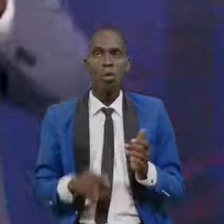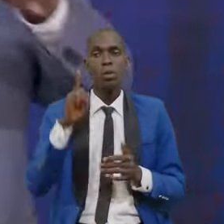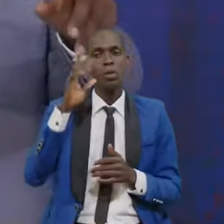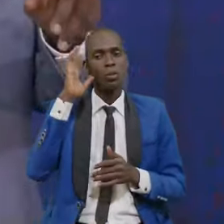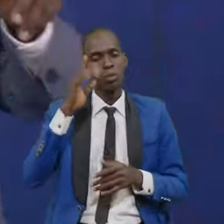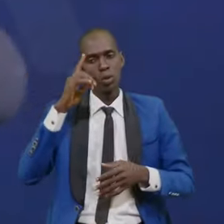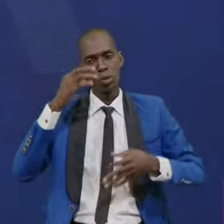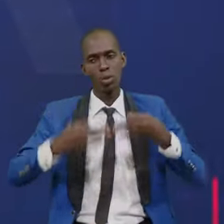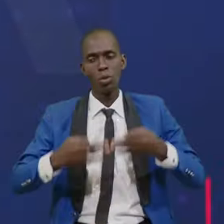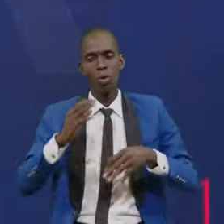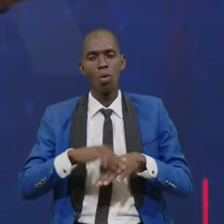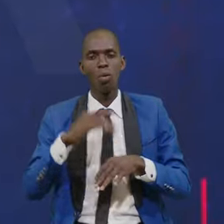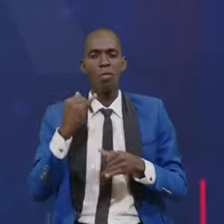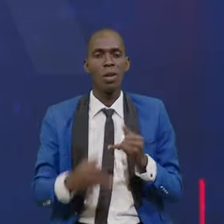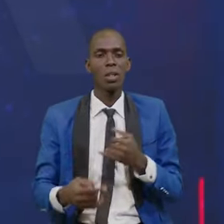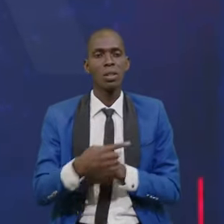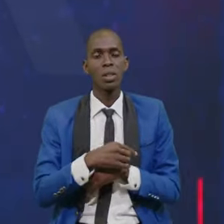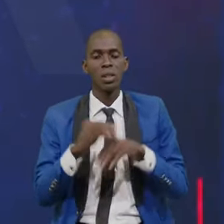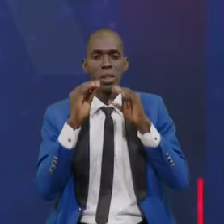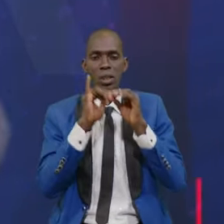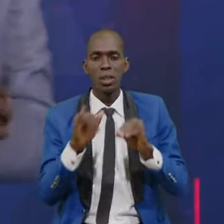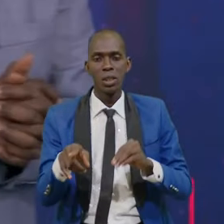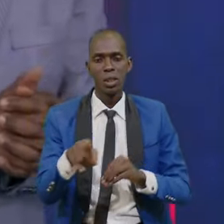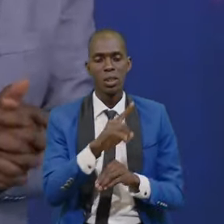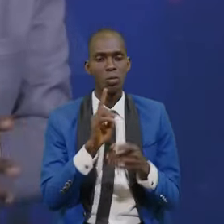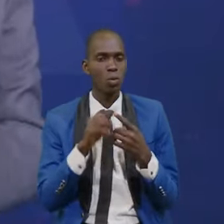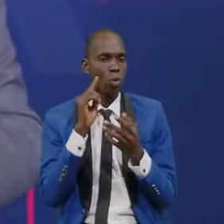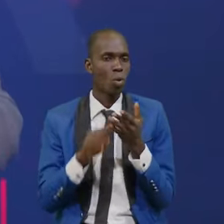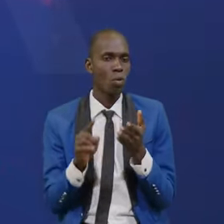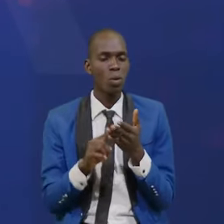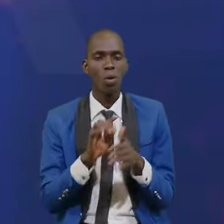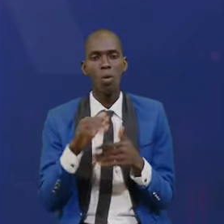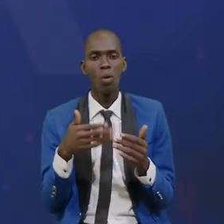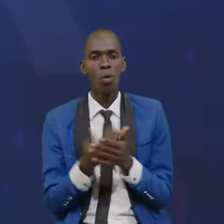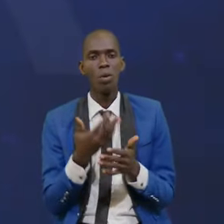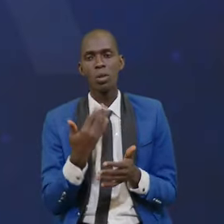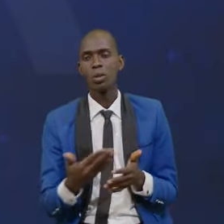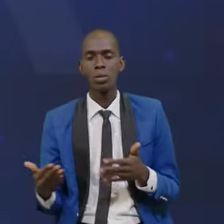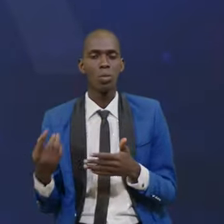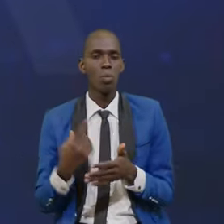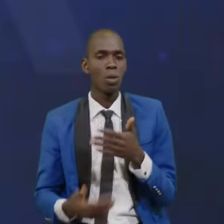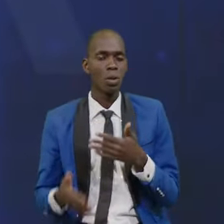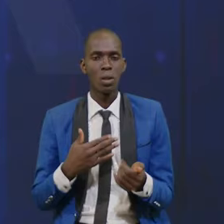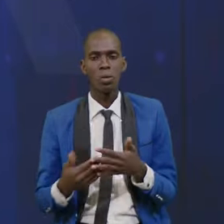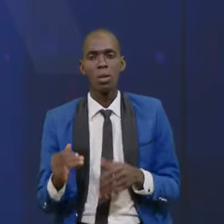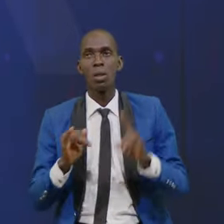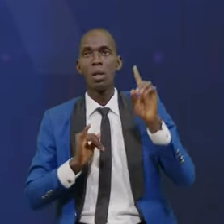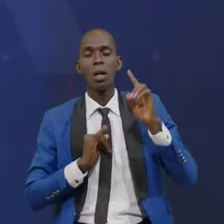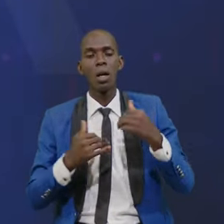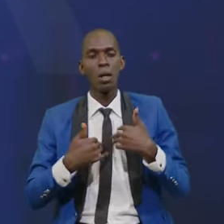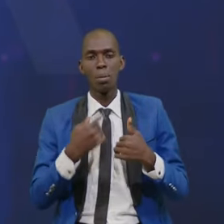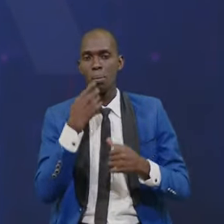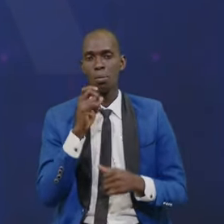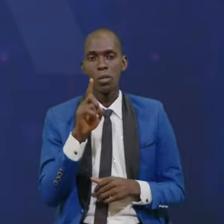day, teaching them to observe all things whatsoever I have commanded you. And lo,